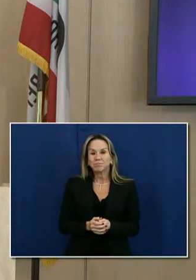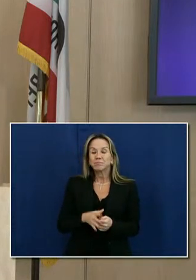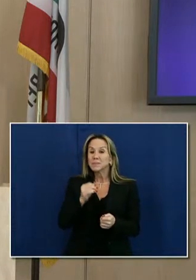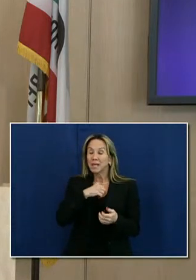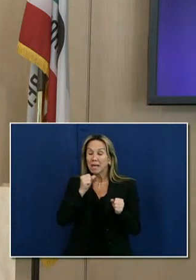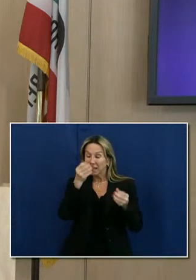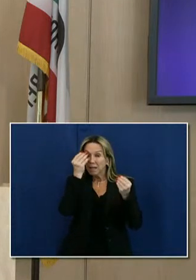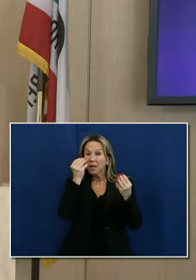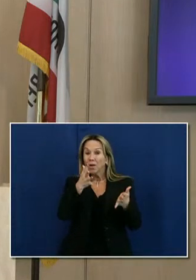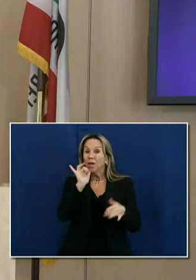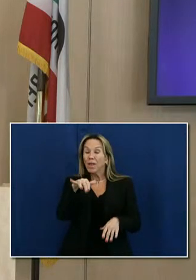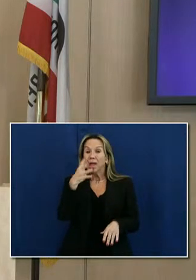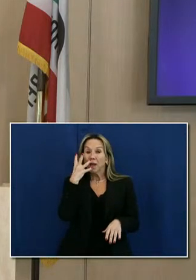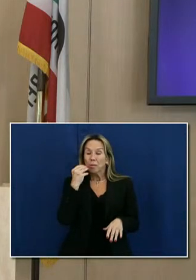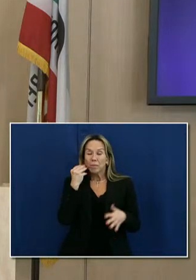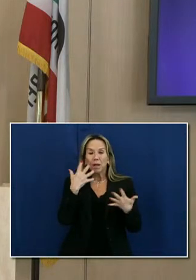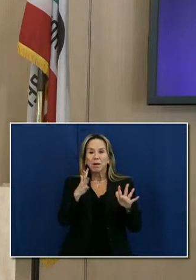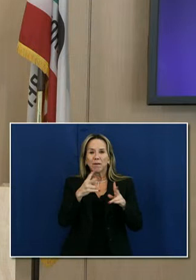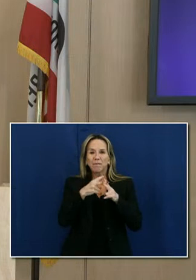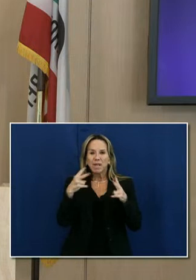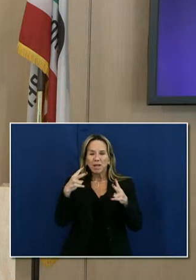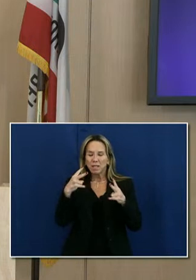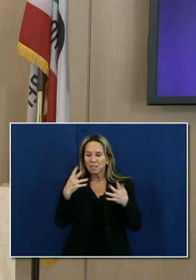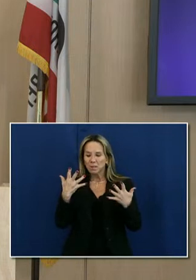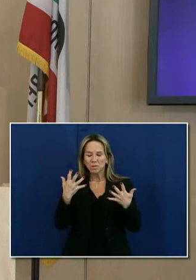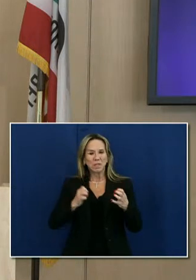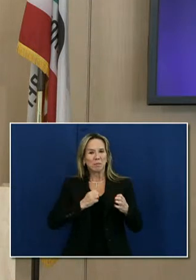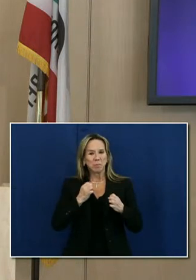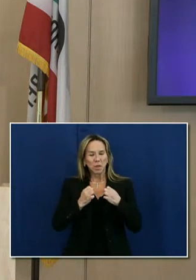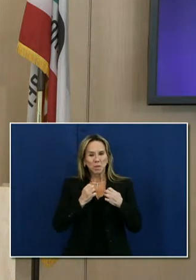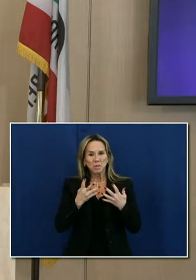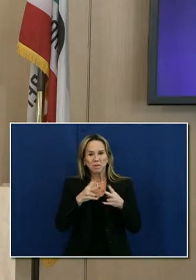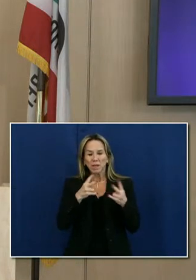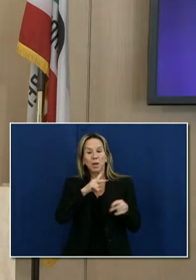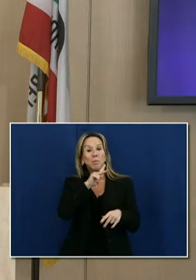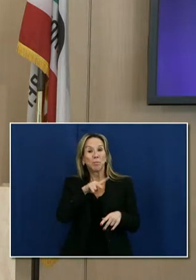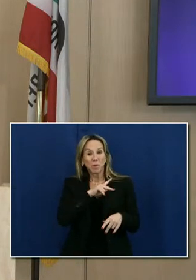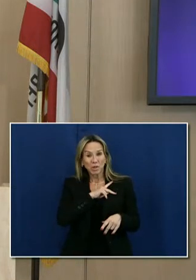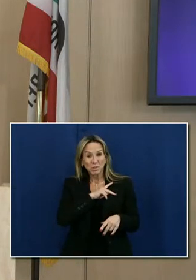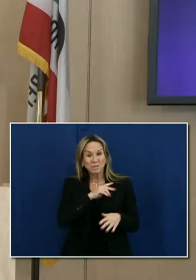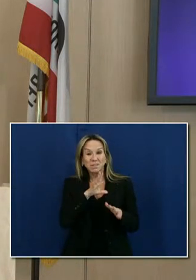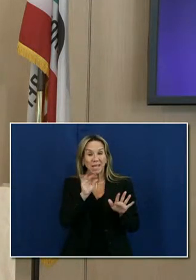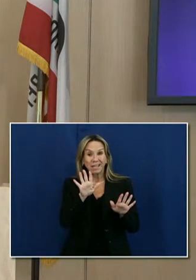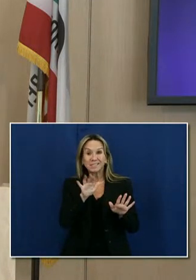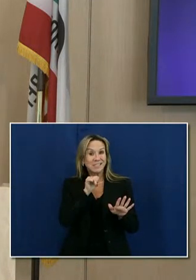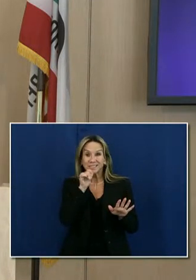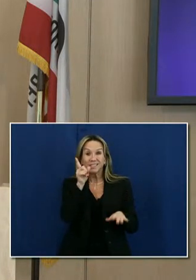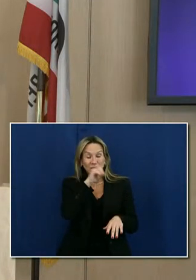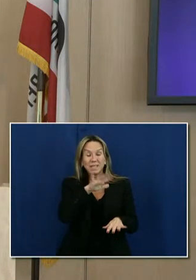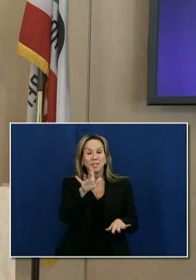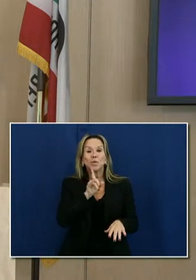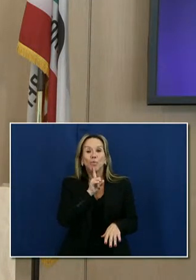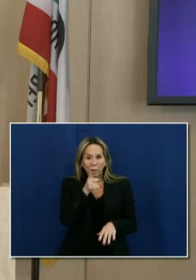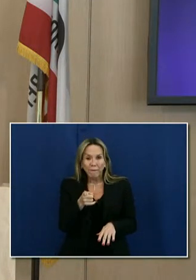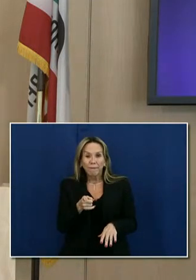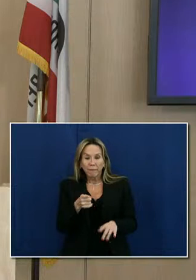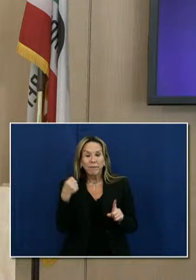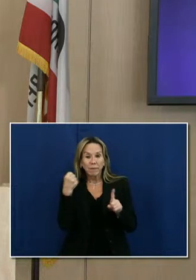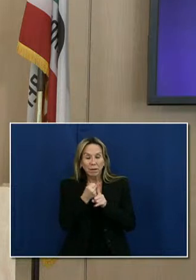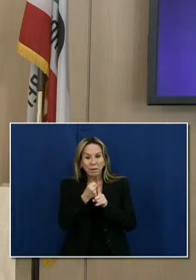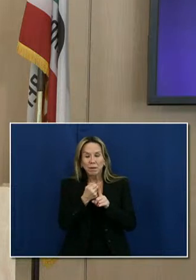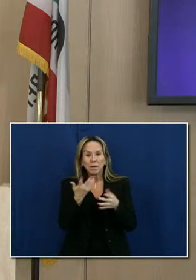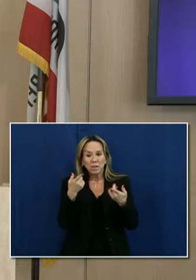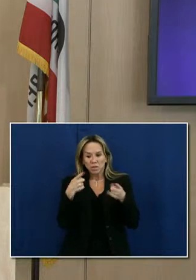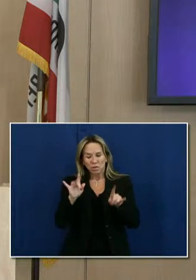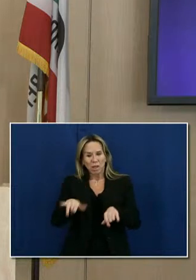tell you that that experience is deeply emotional and personal, and is very real. During that time of my hospitalization, nearly